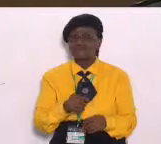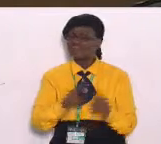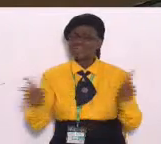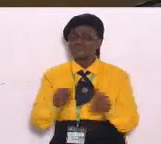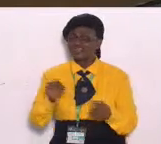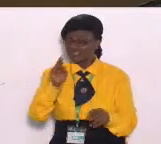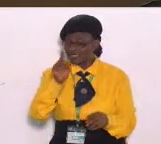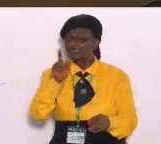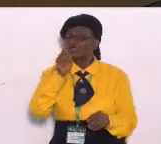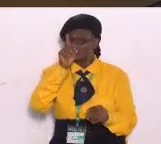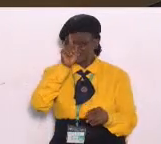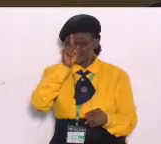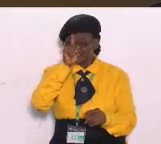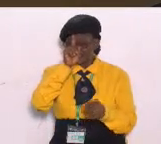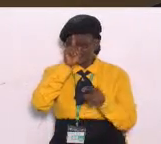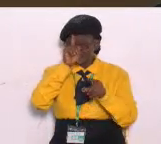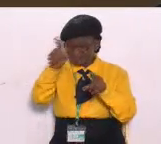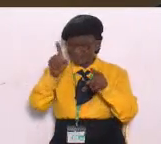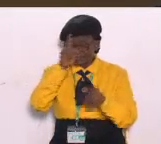people.